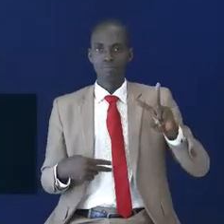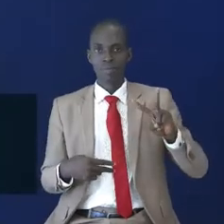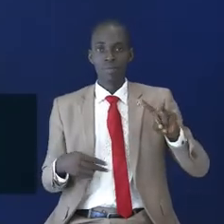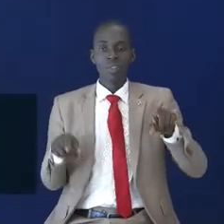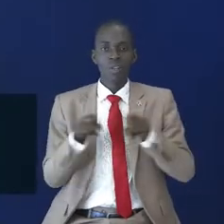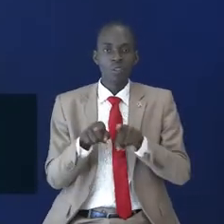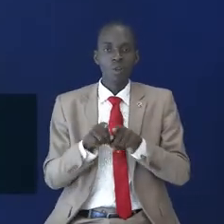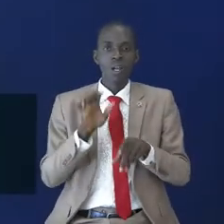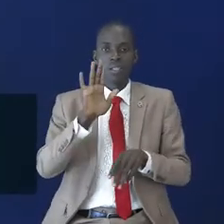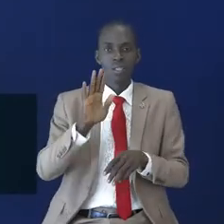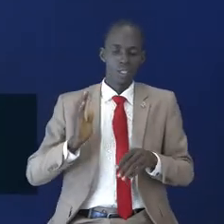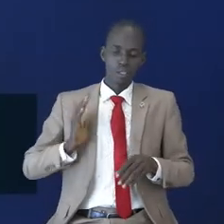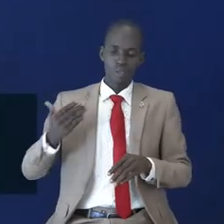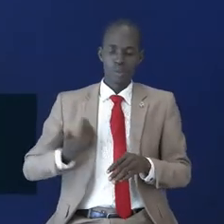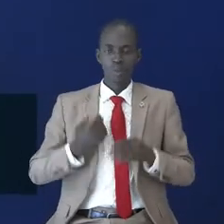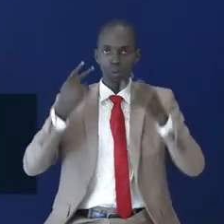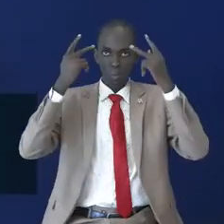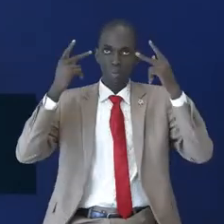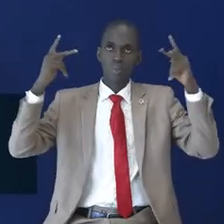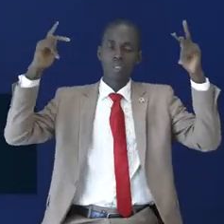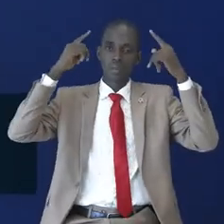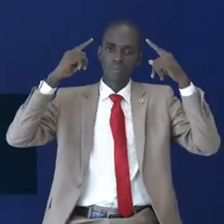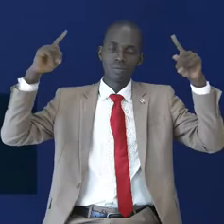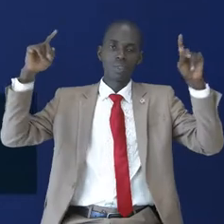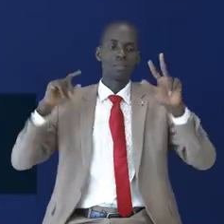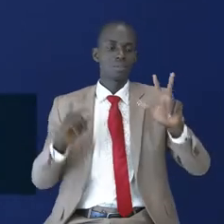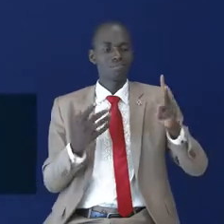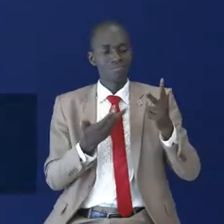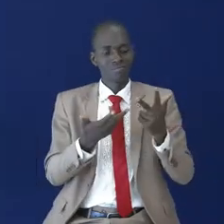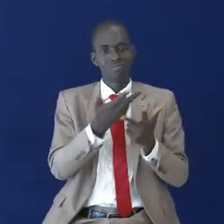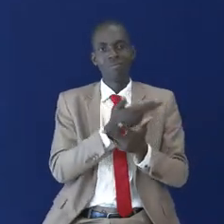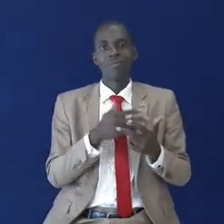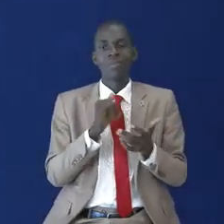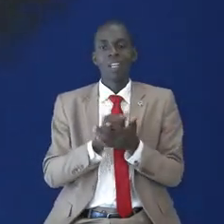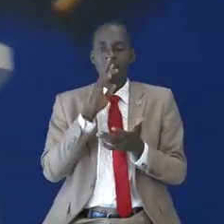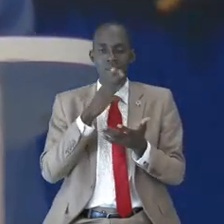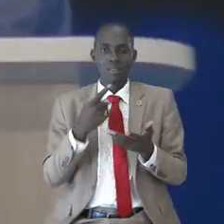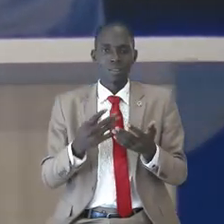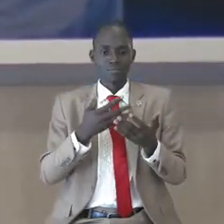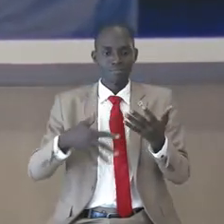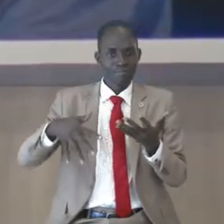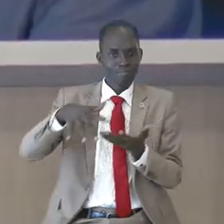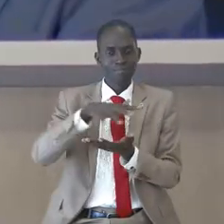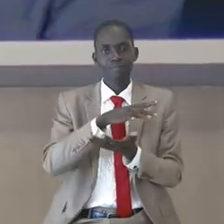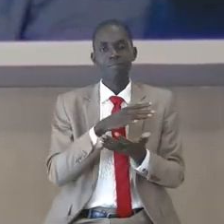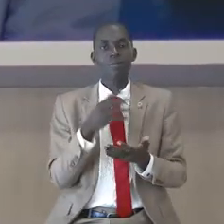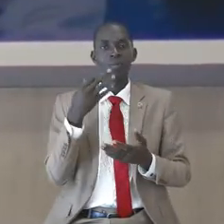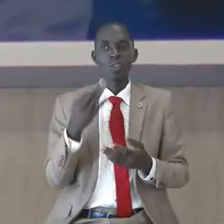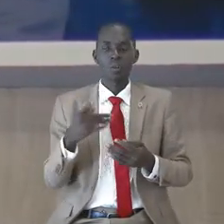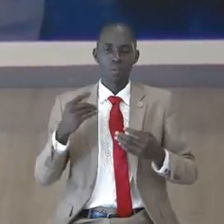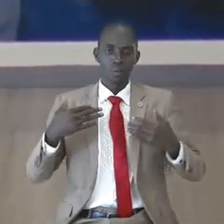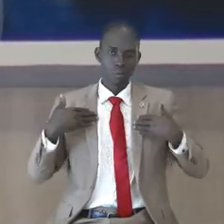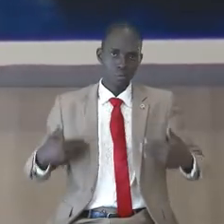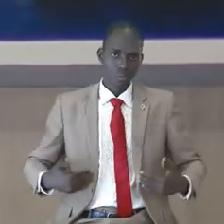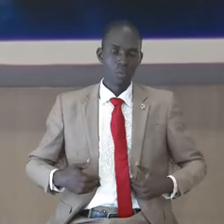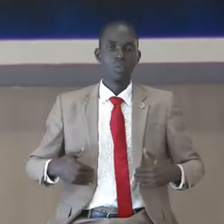as thy soul prospereth, three. That's the composite. For the body, for the soul, for the